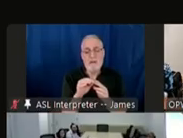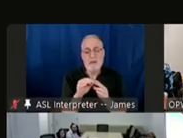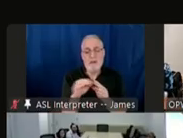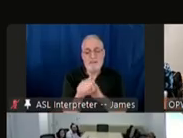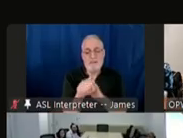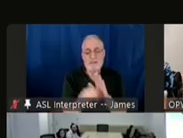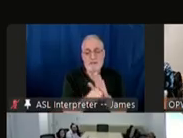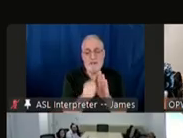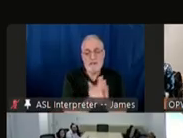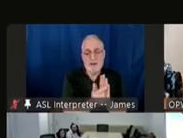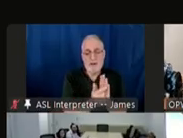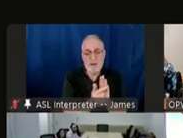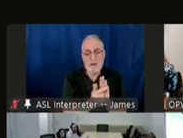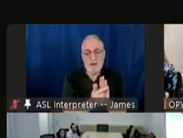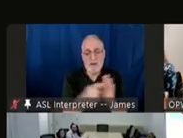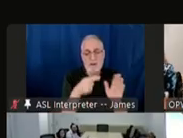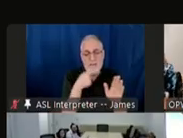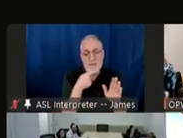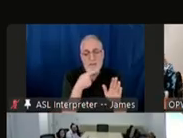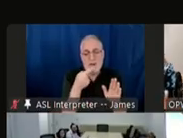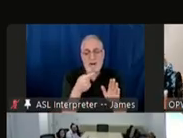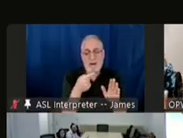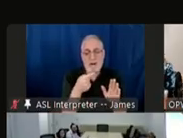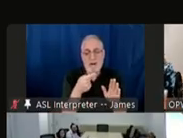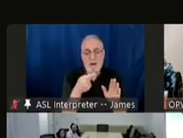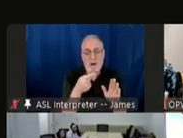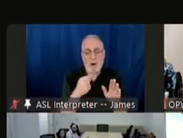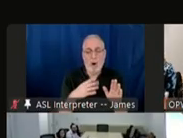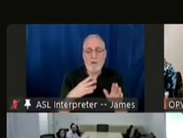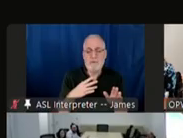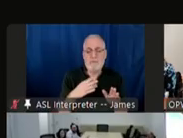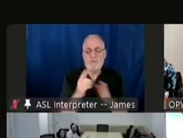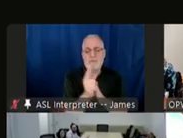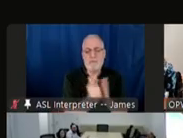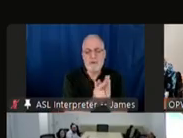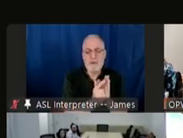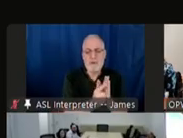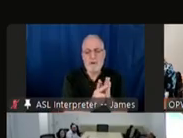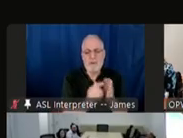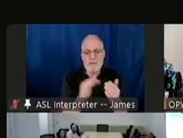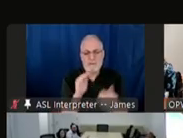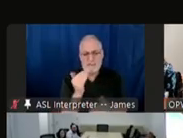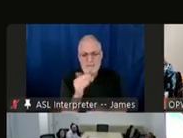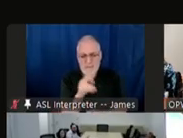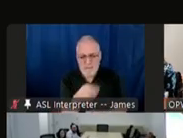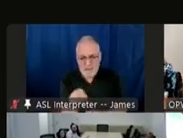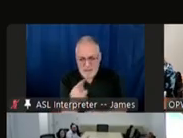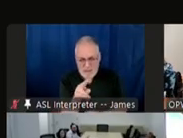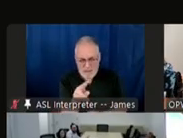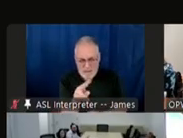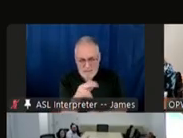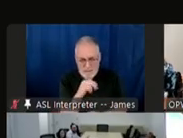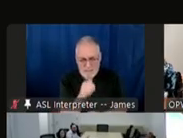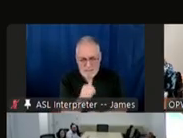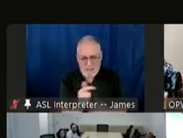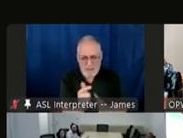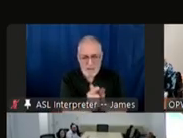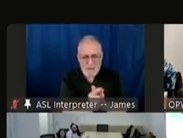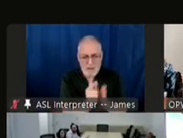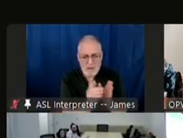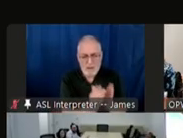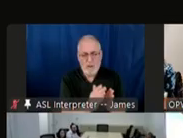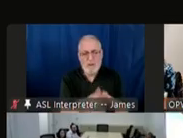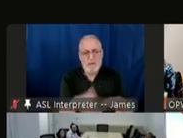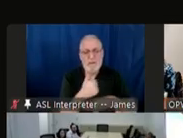state statute, in this case, public officers law, did establish, or at least it appears to me, not being a lawyer, to establish